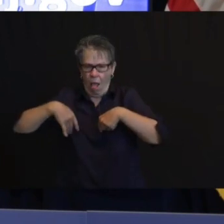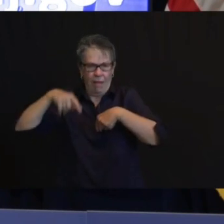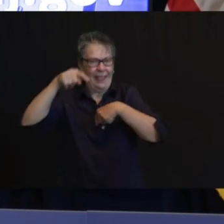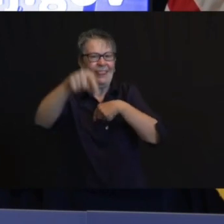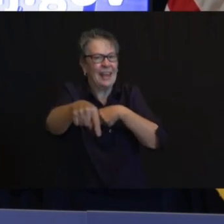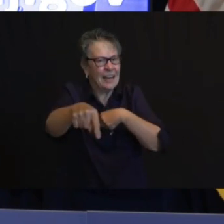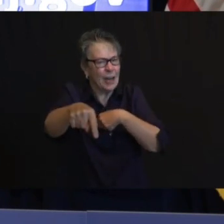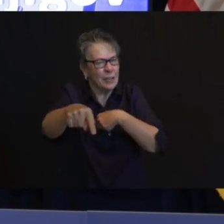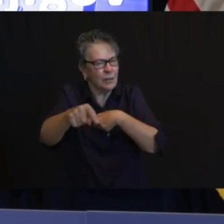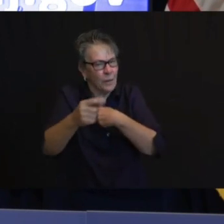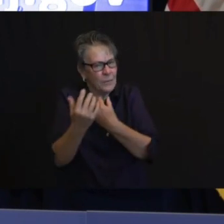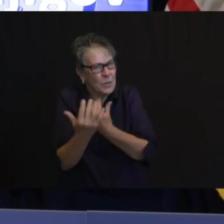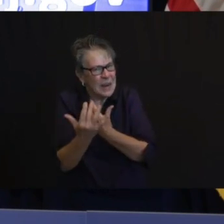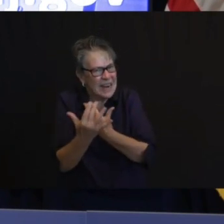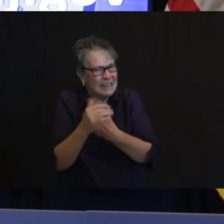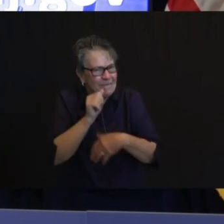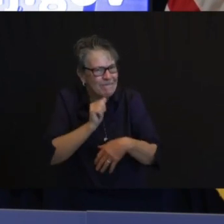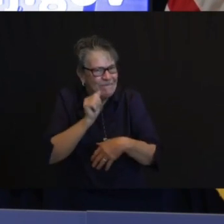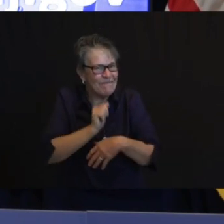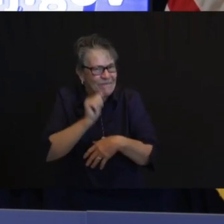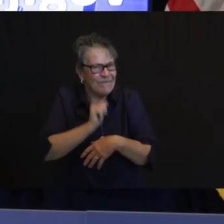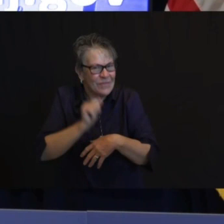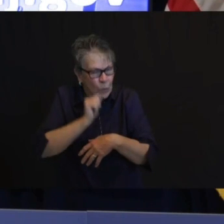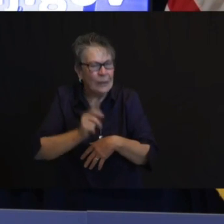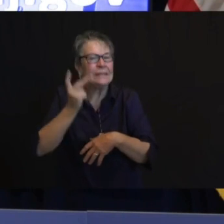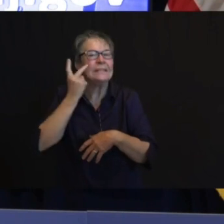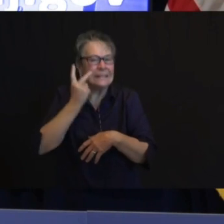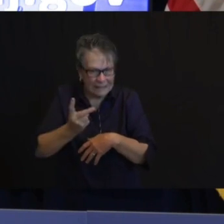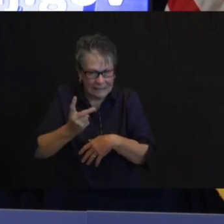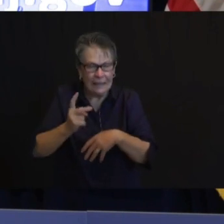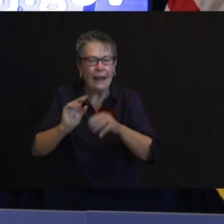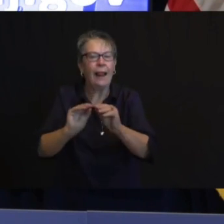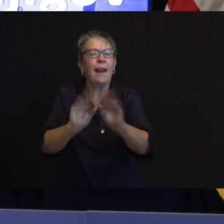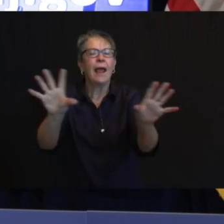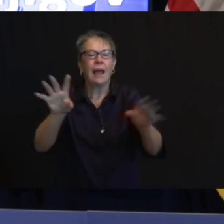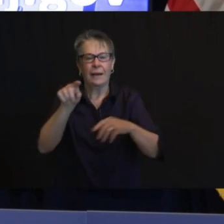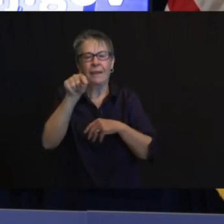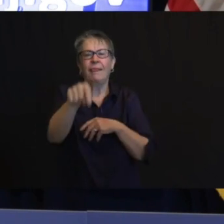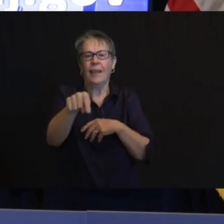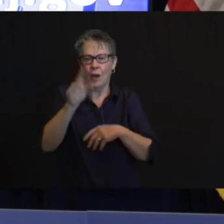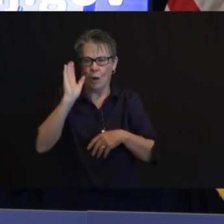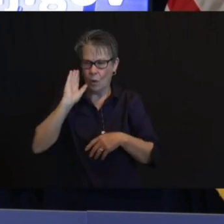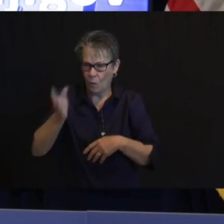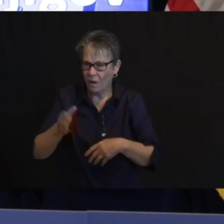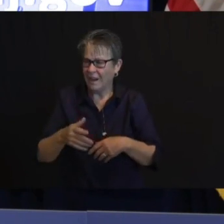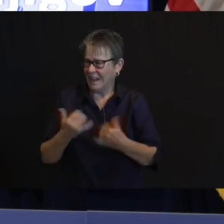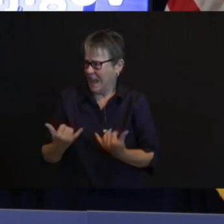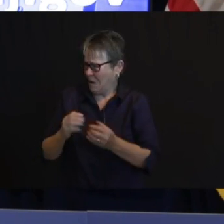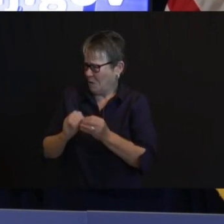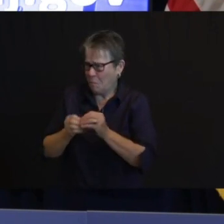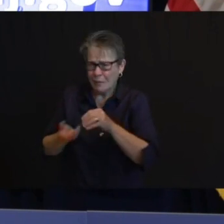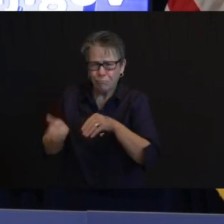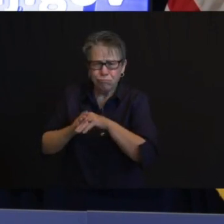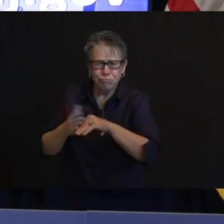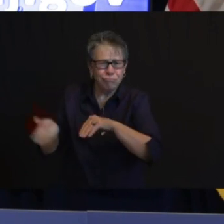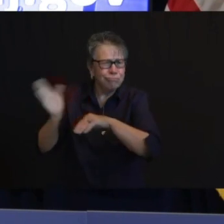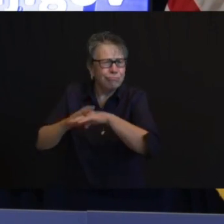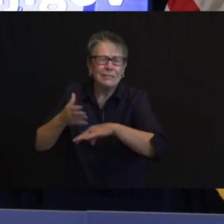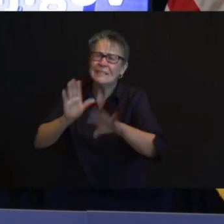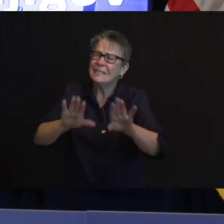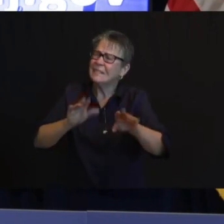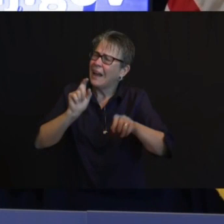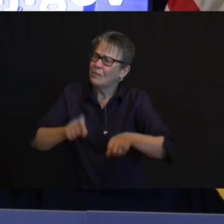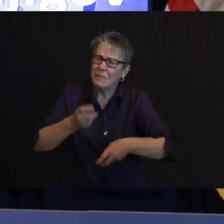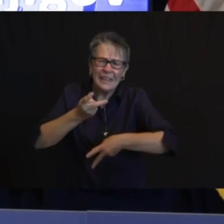residents to be vigilant with the alarming surge in the cases that we are experiencing. We need you to be vigilant during